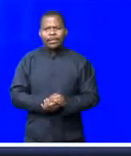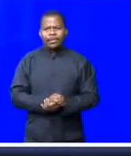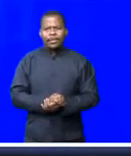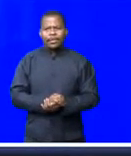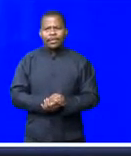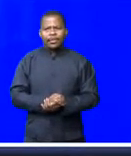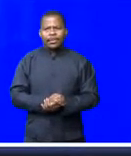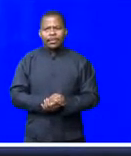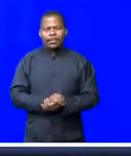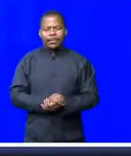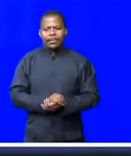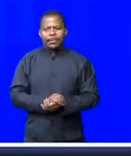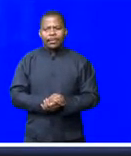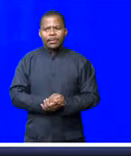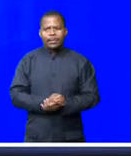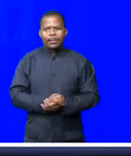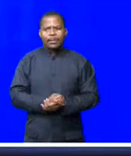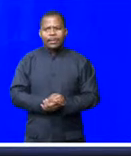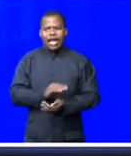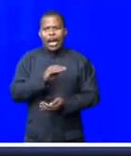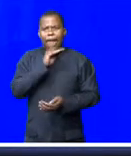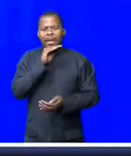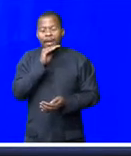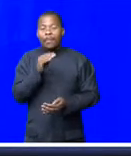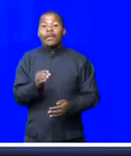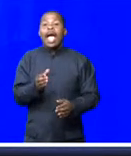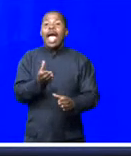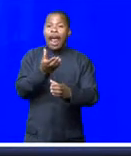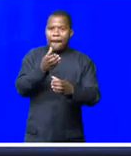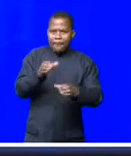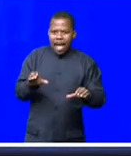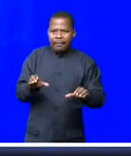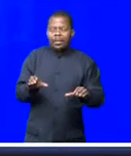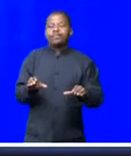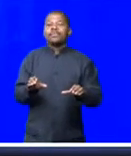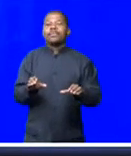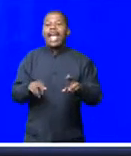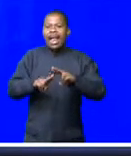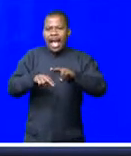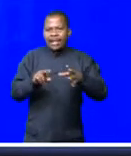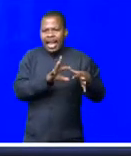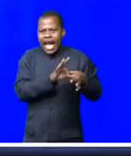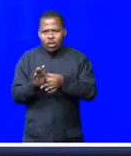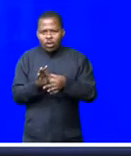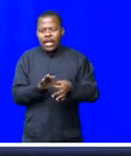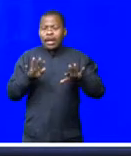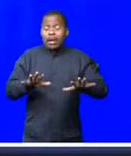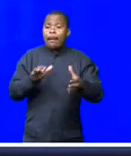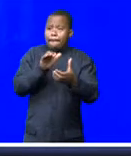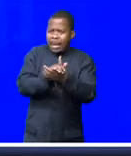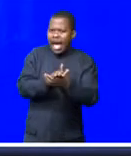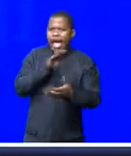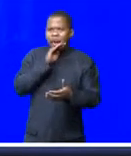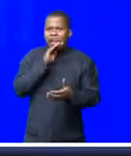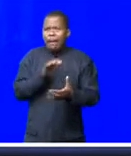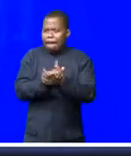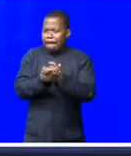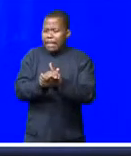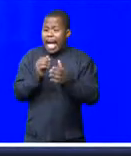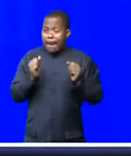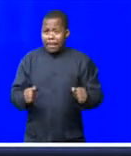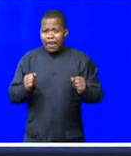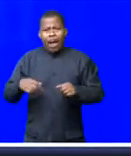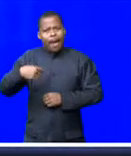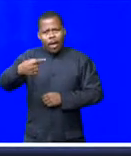greatest importance on the common friendship, humanity, and values that all of us share in